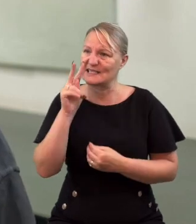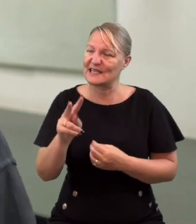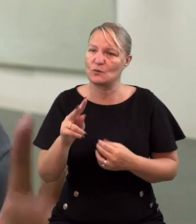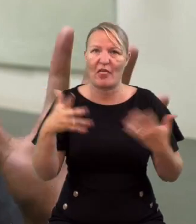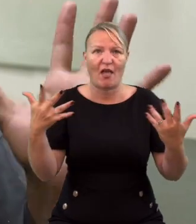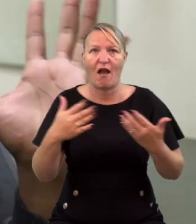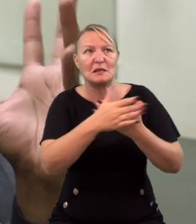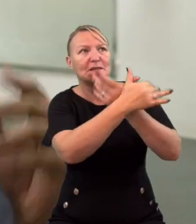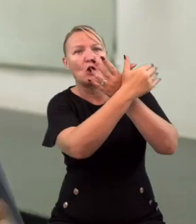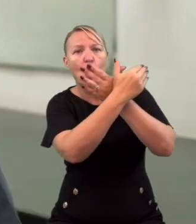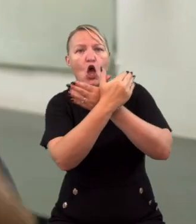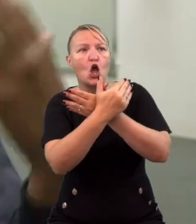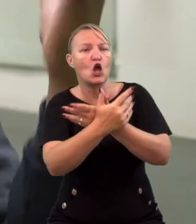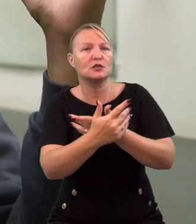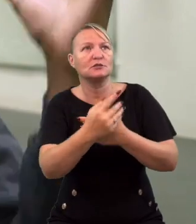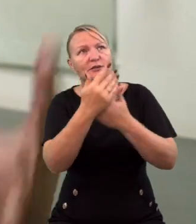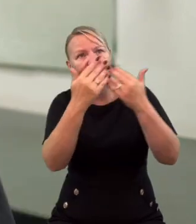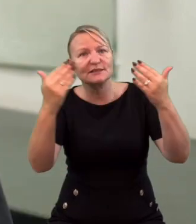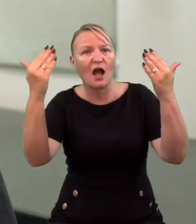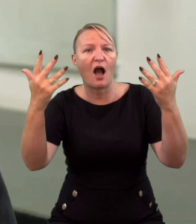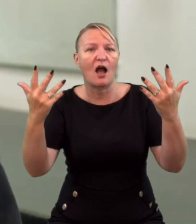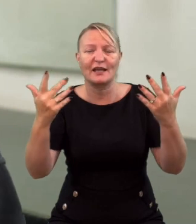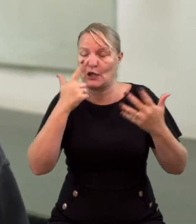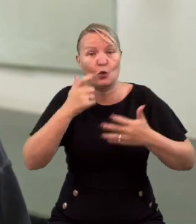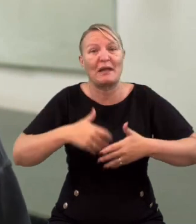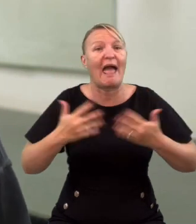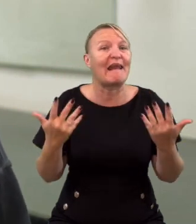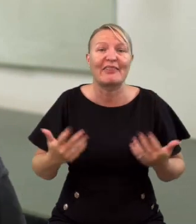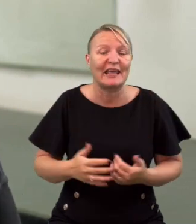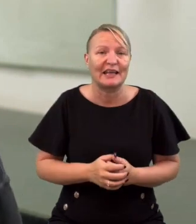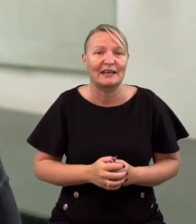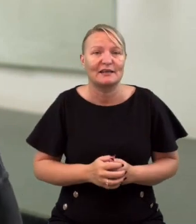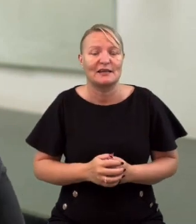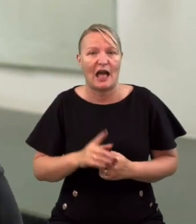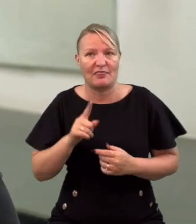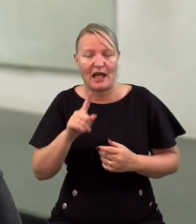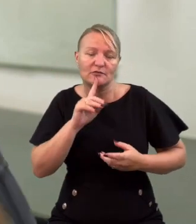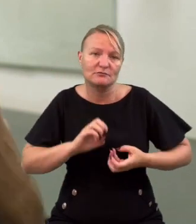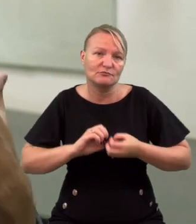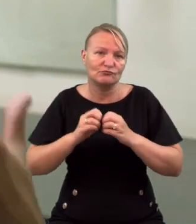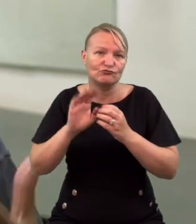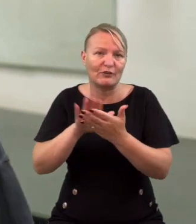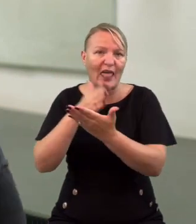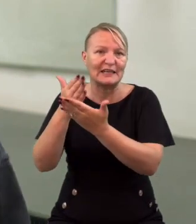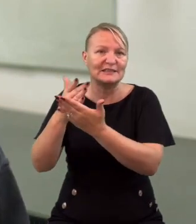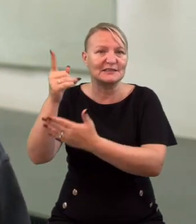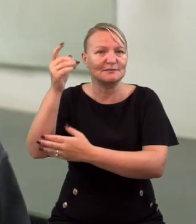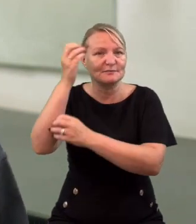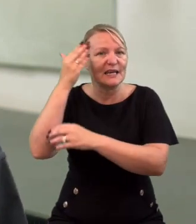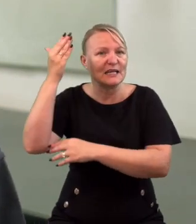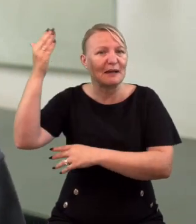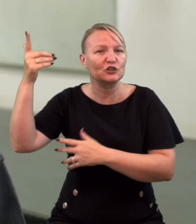reacting to everything that he sees, whether that be a bird in the sky or it could be anything, and that kind of projects